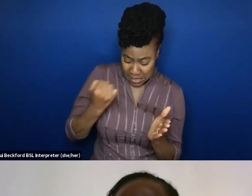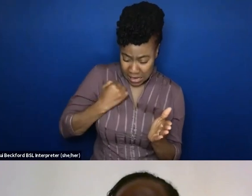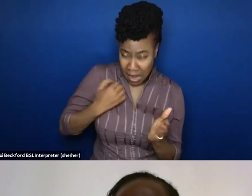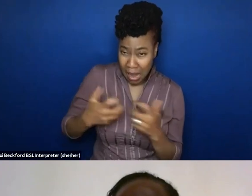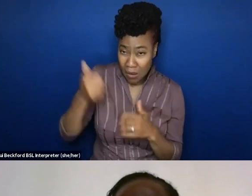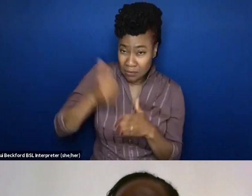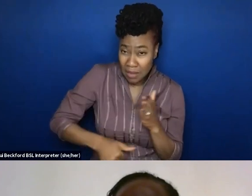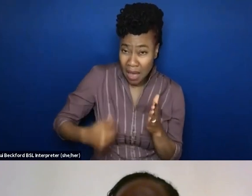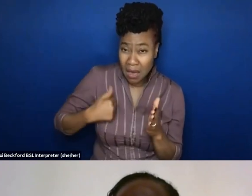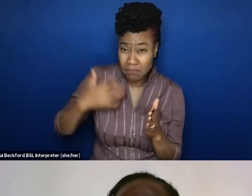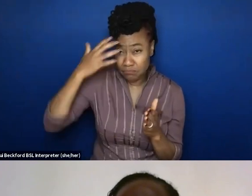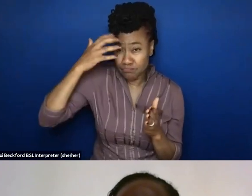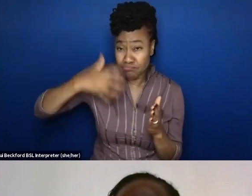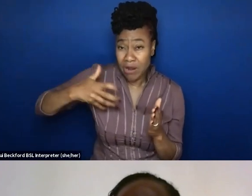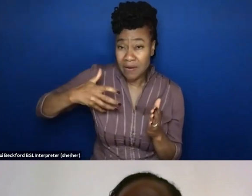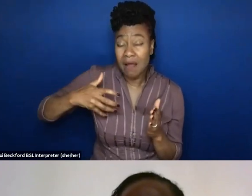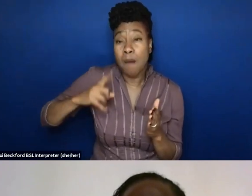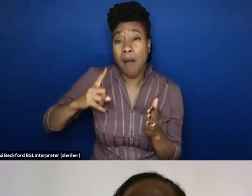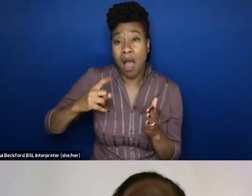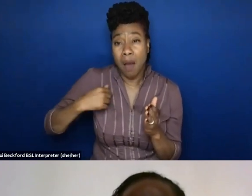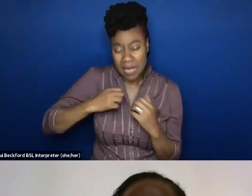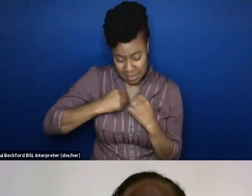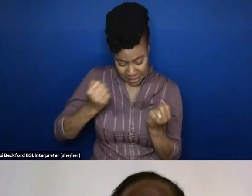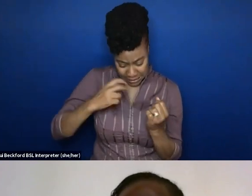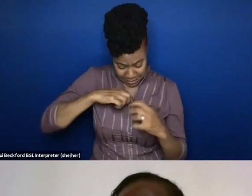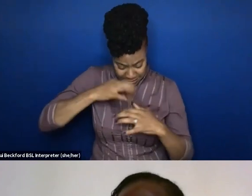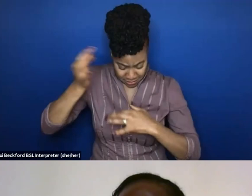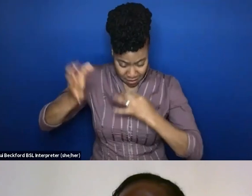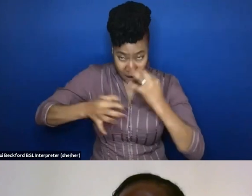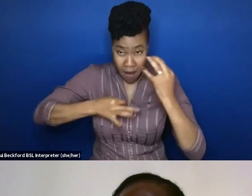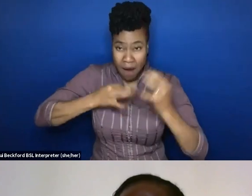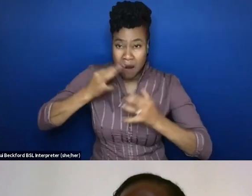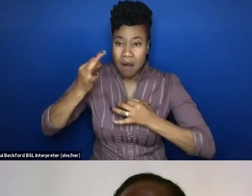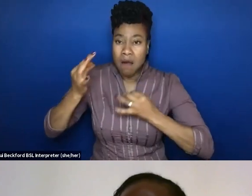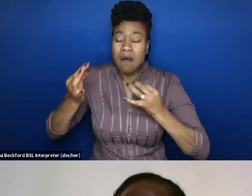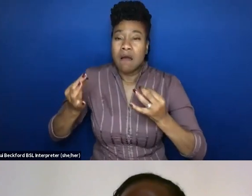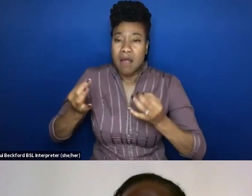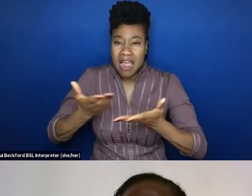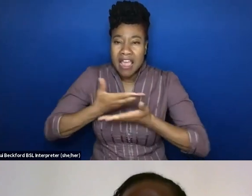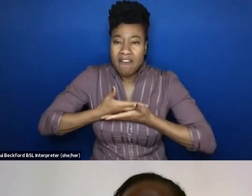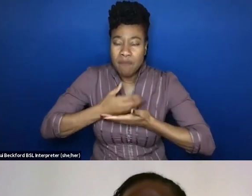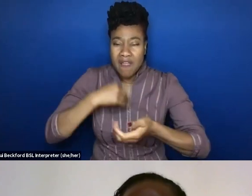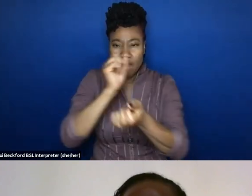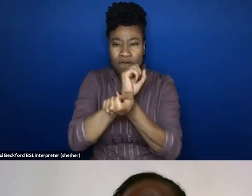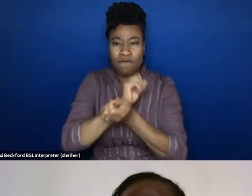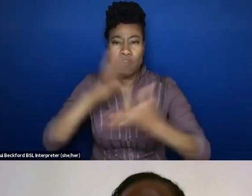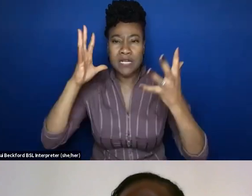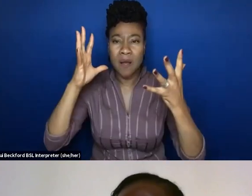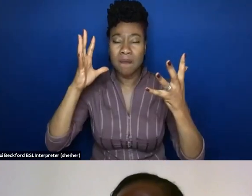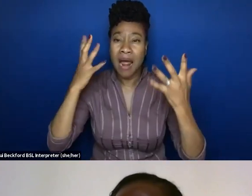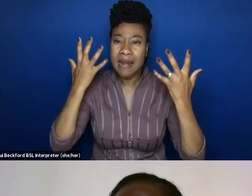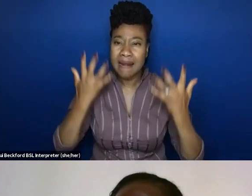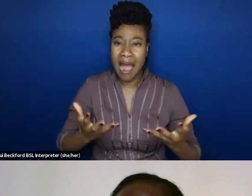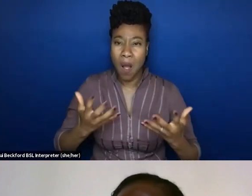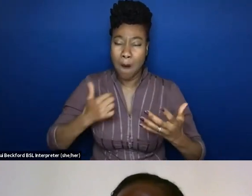me immense freedom. Now it's possible to consider my entire life from a whole